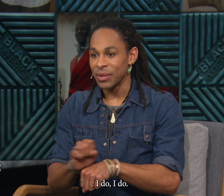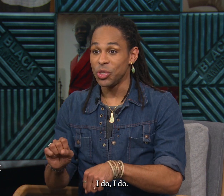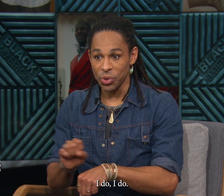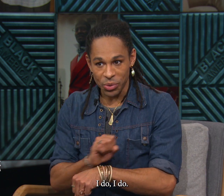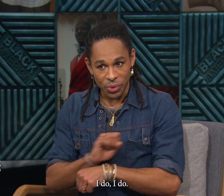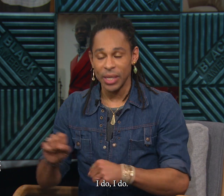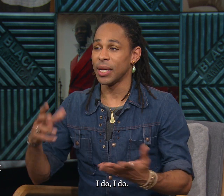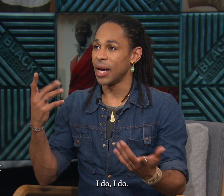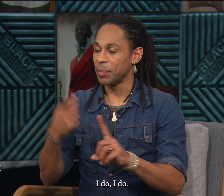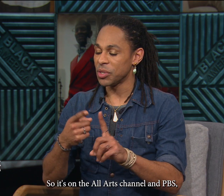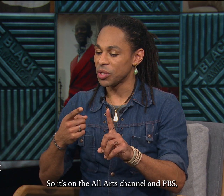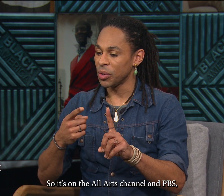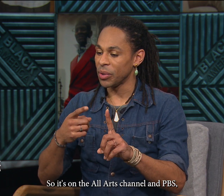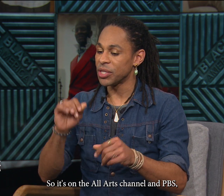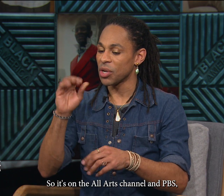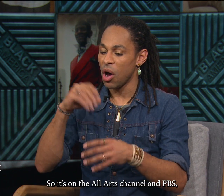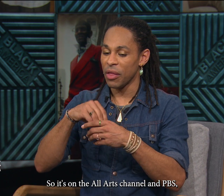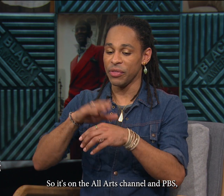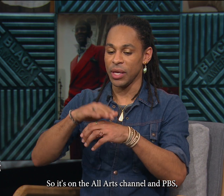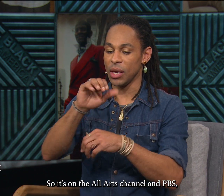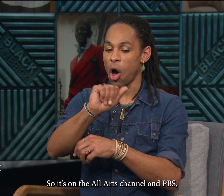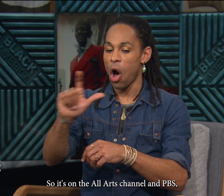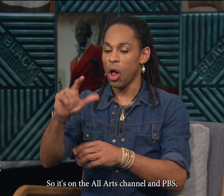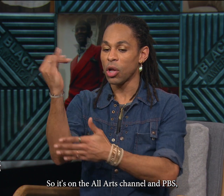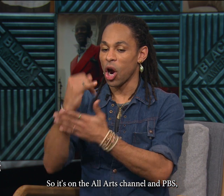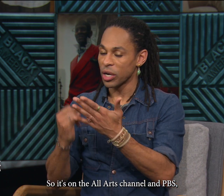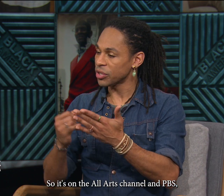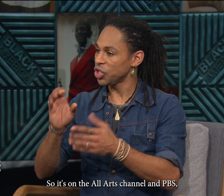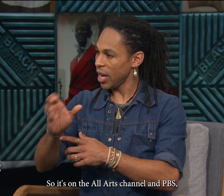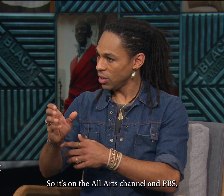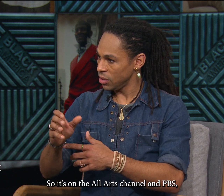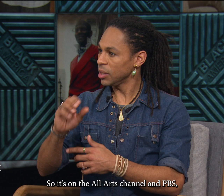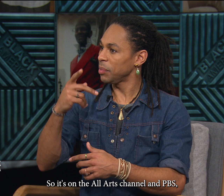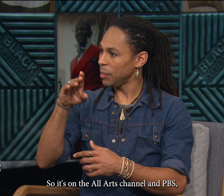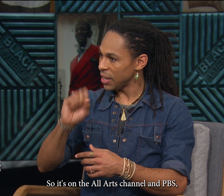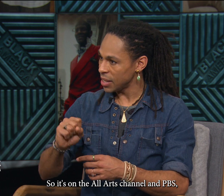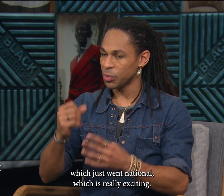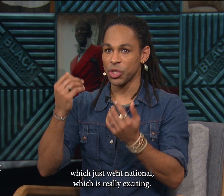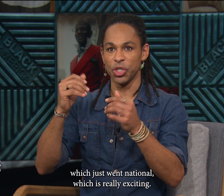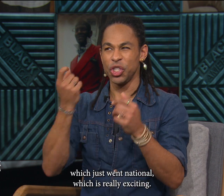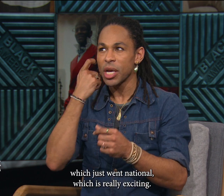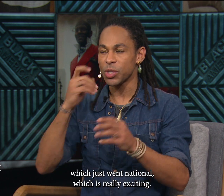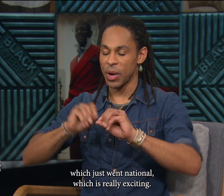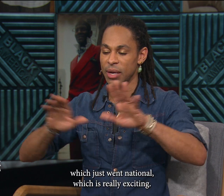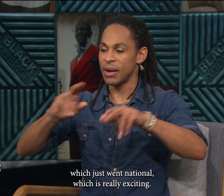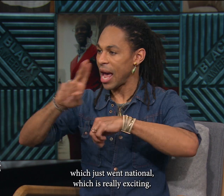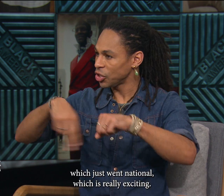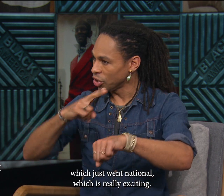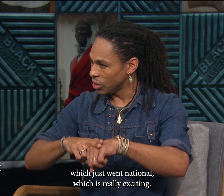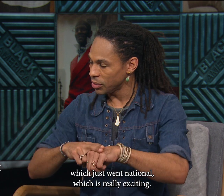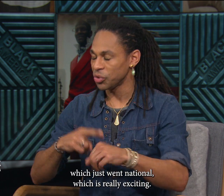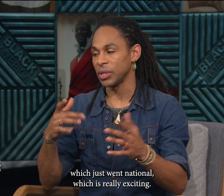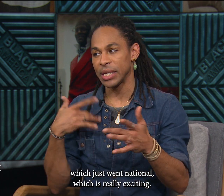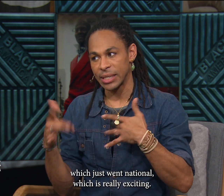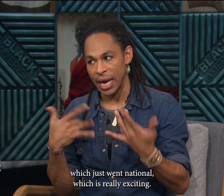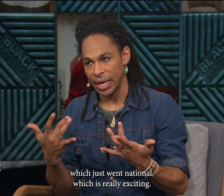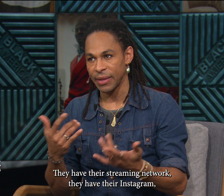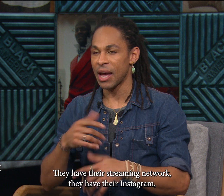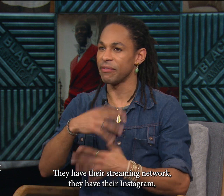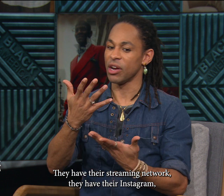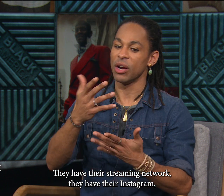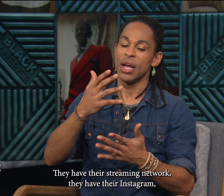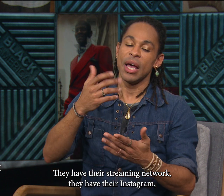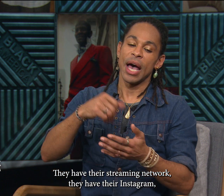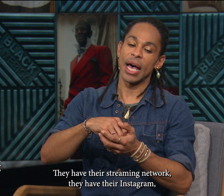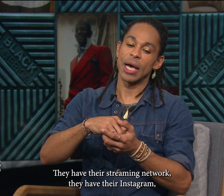do. So it's on the All Arts channel on PBS, which just went national, which is really exciting.